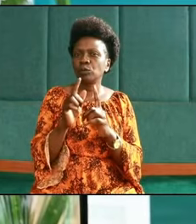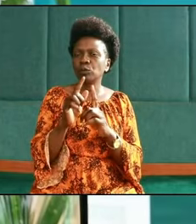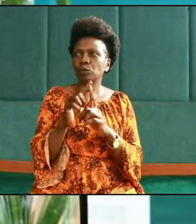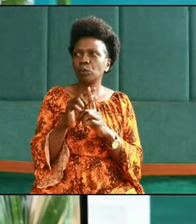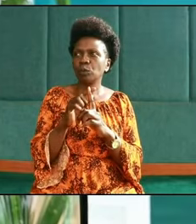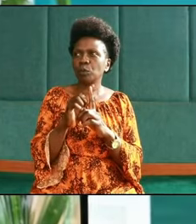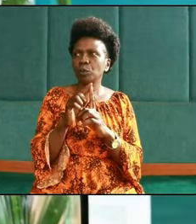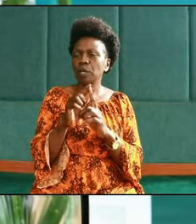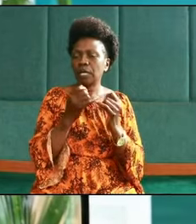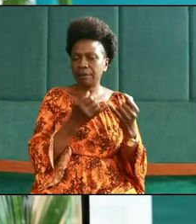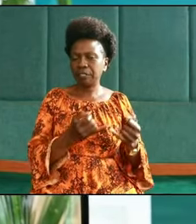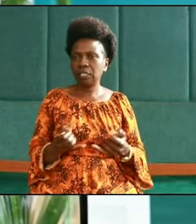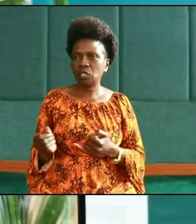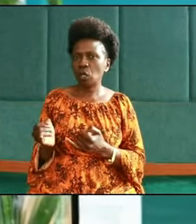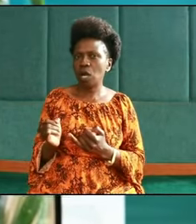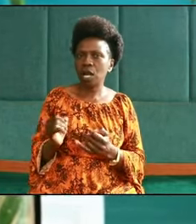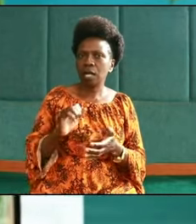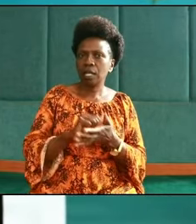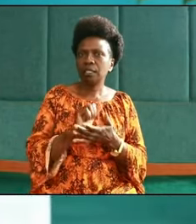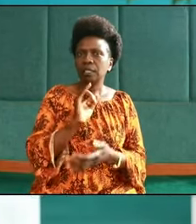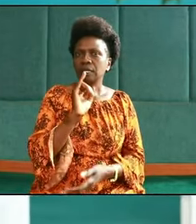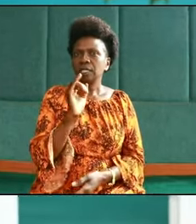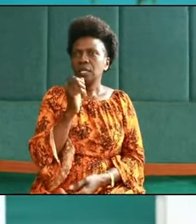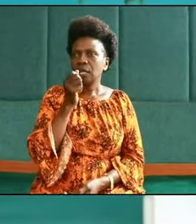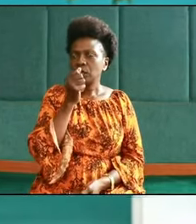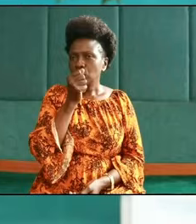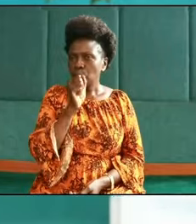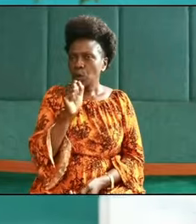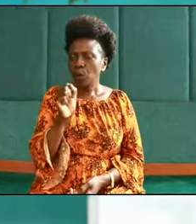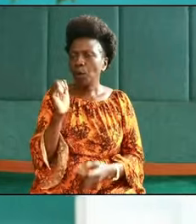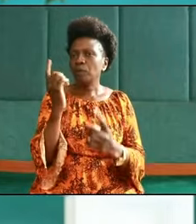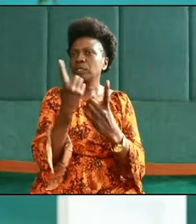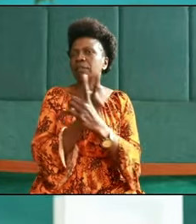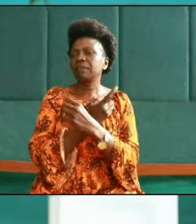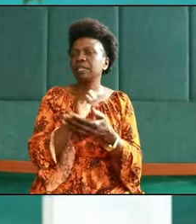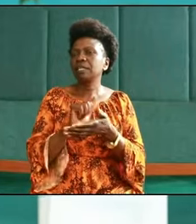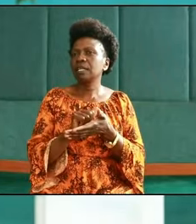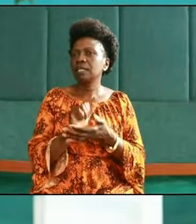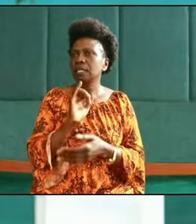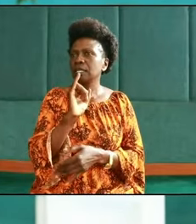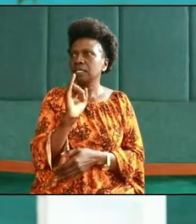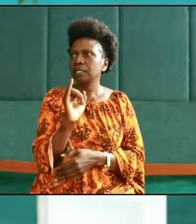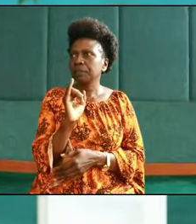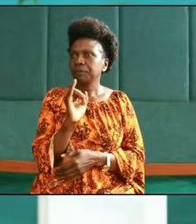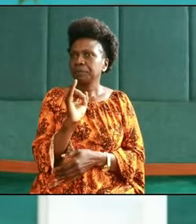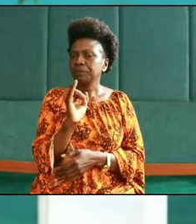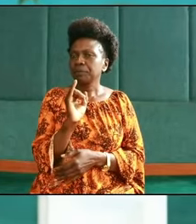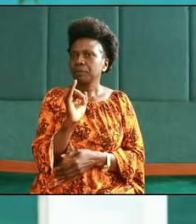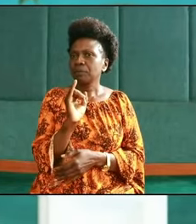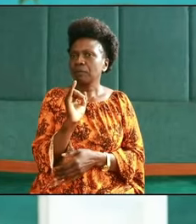an invitation that is so unique, that is